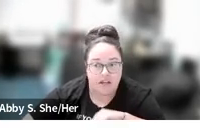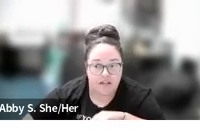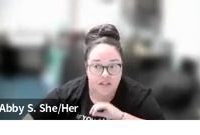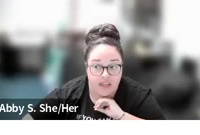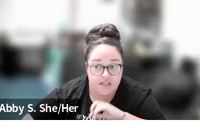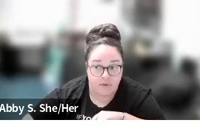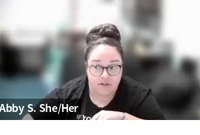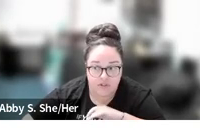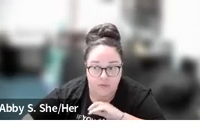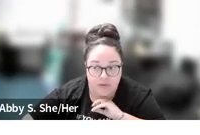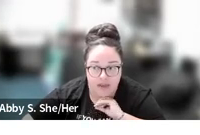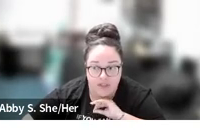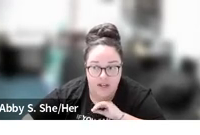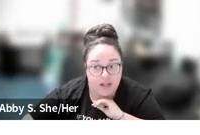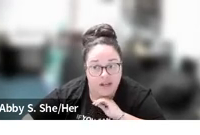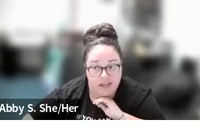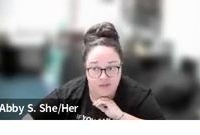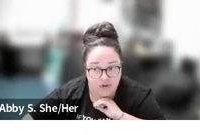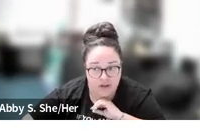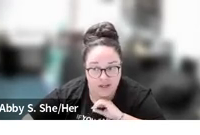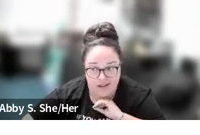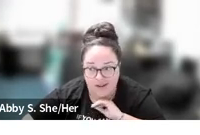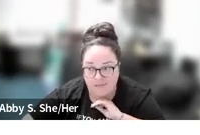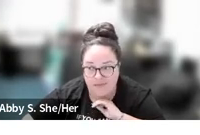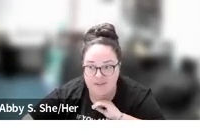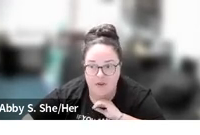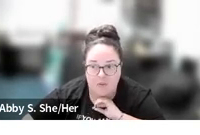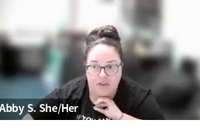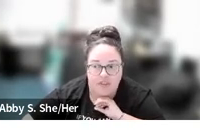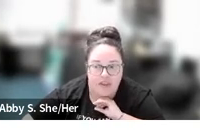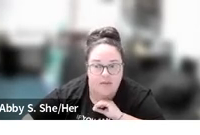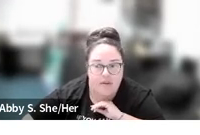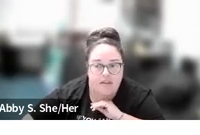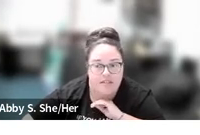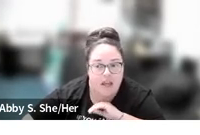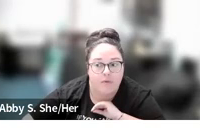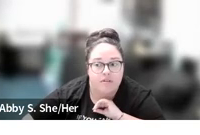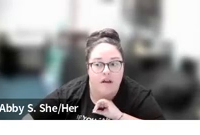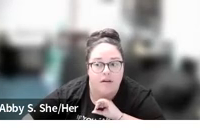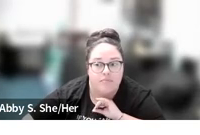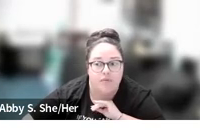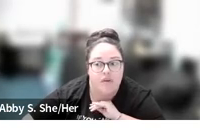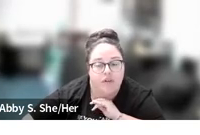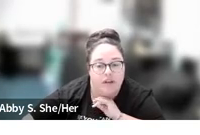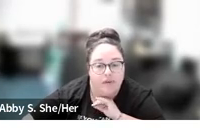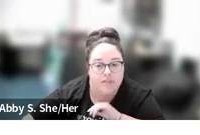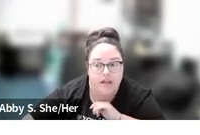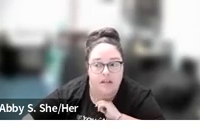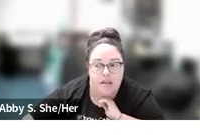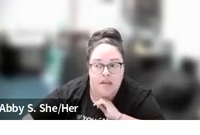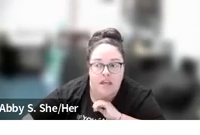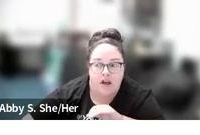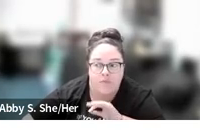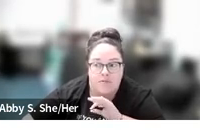And hearing aid support too, we have that on Android. Also with the ambient sound, so if you have your headphones